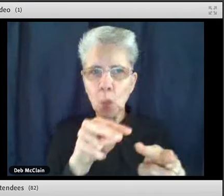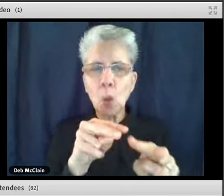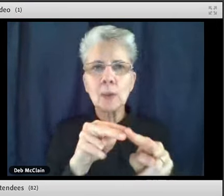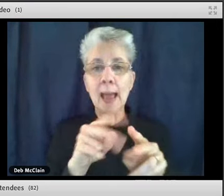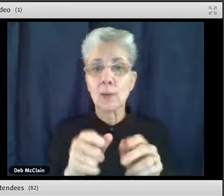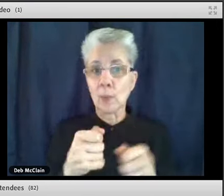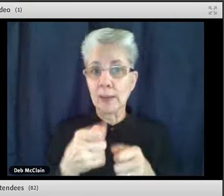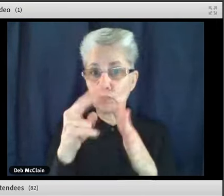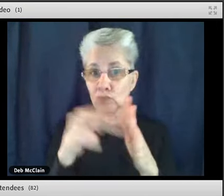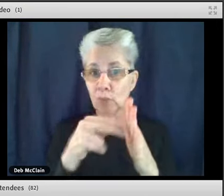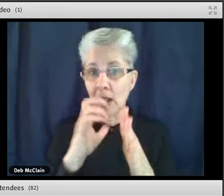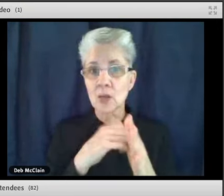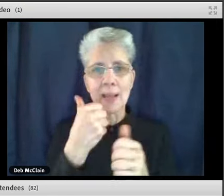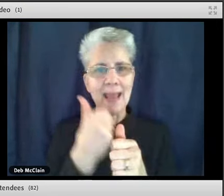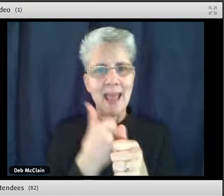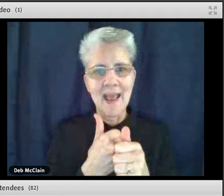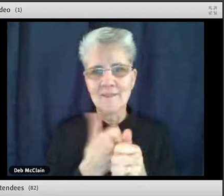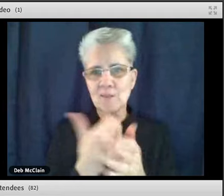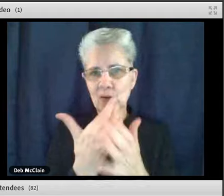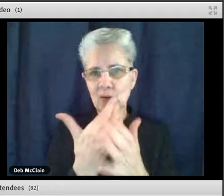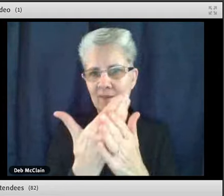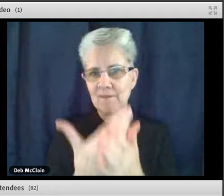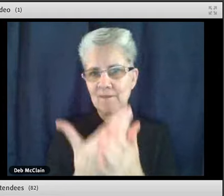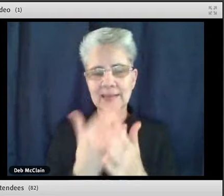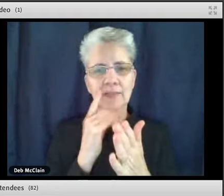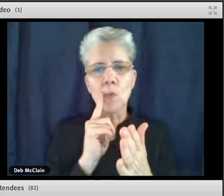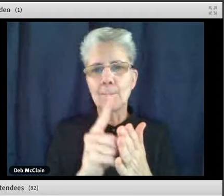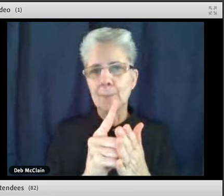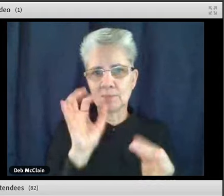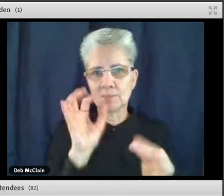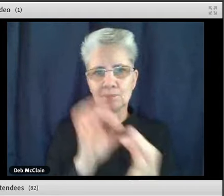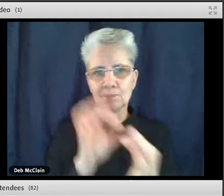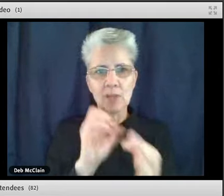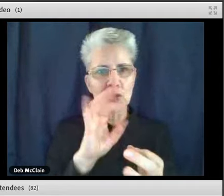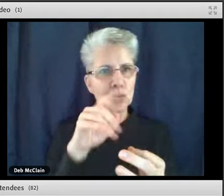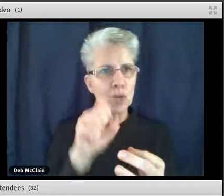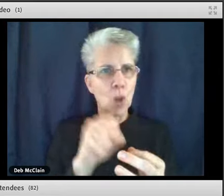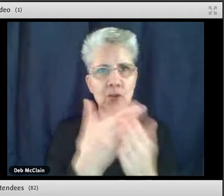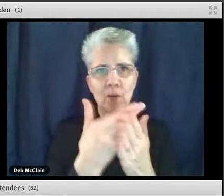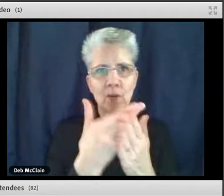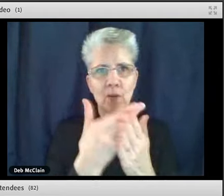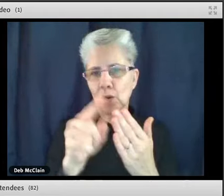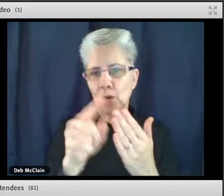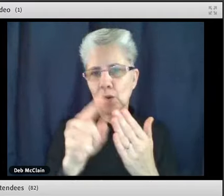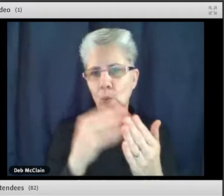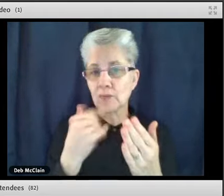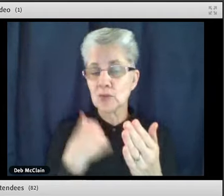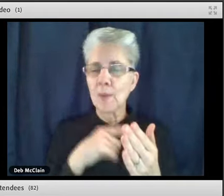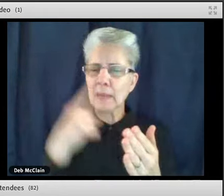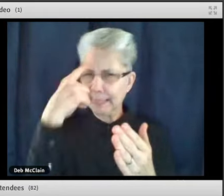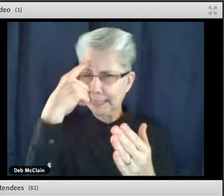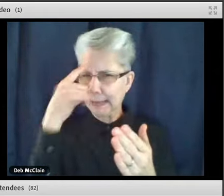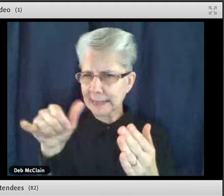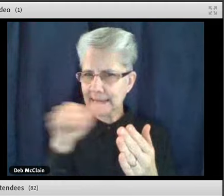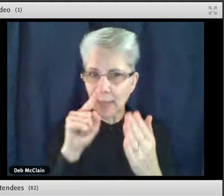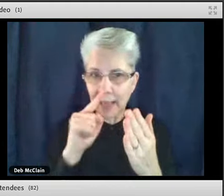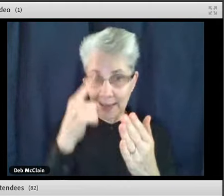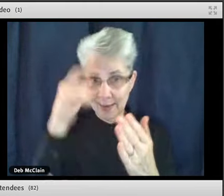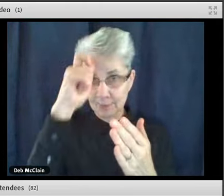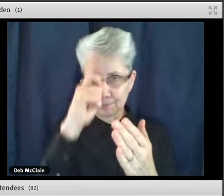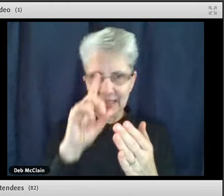fact-checking, and I'll show you a little bit more about that. But verification is more associated with journalism, and